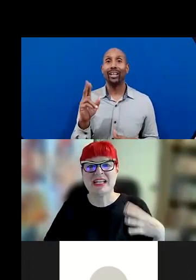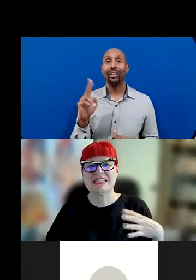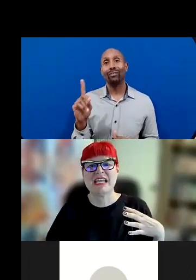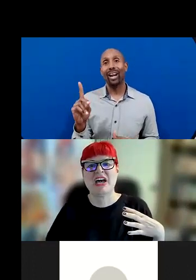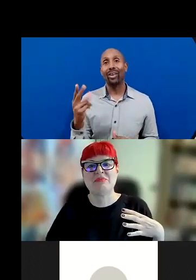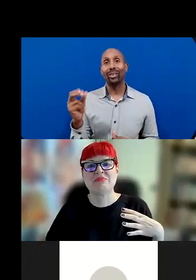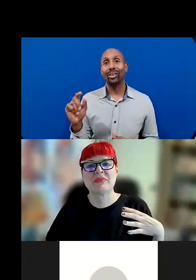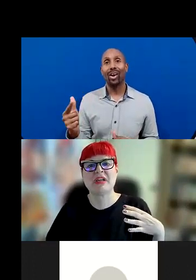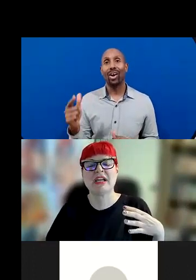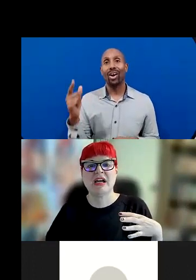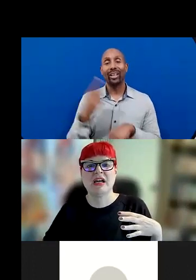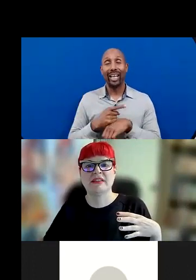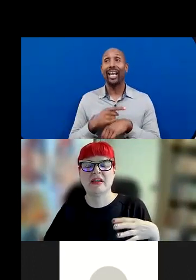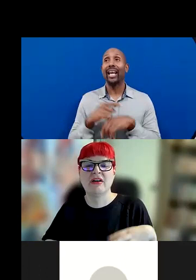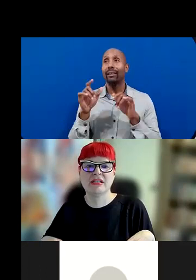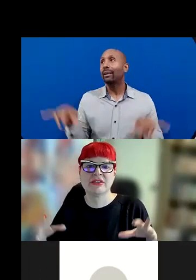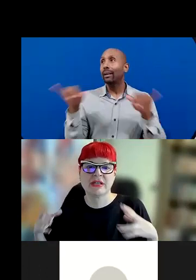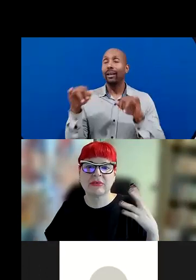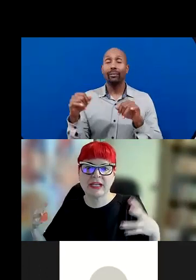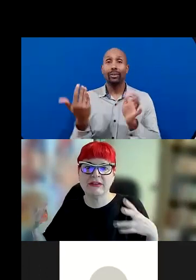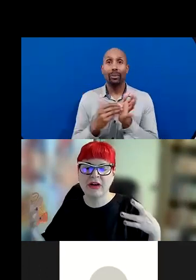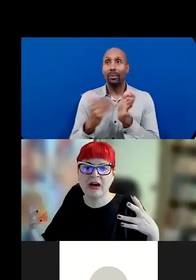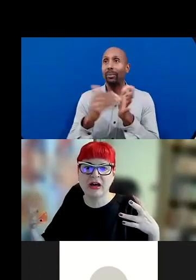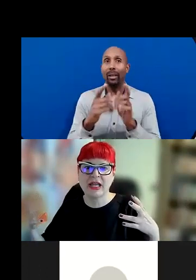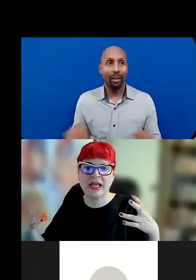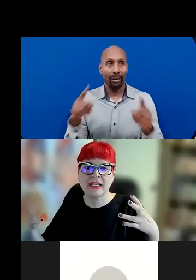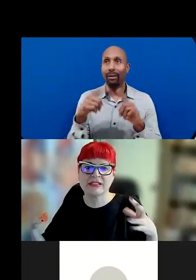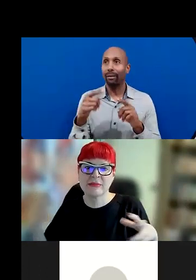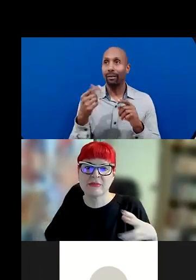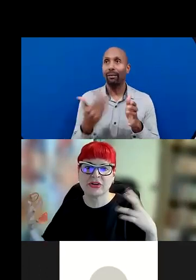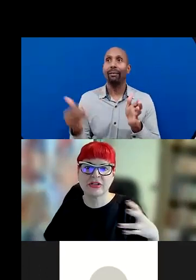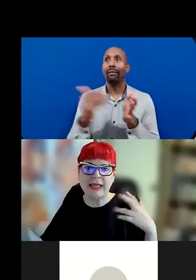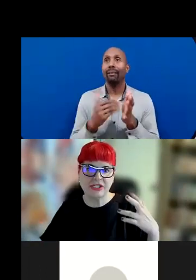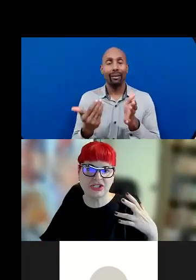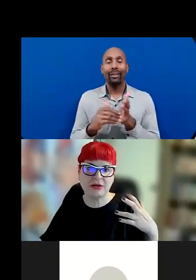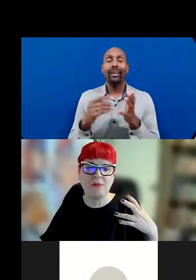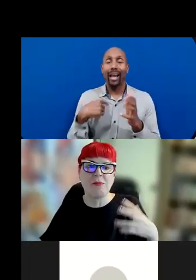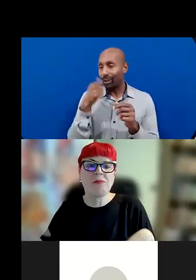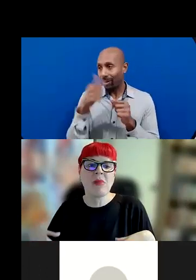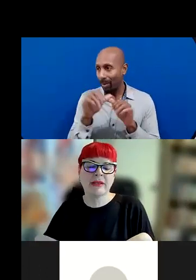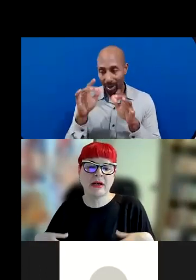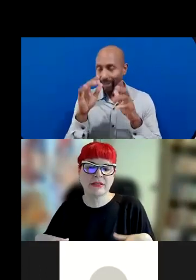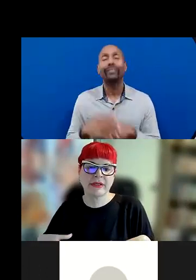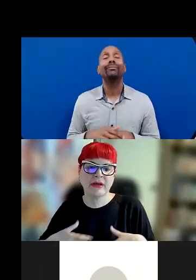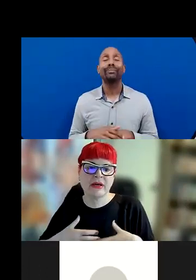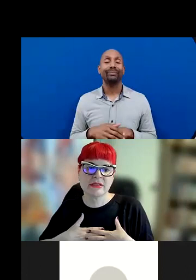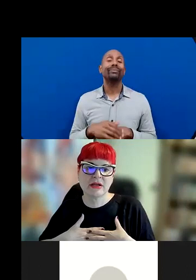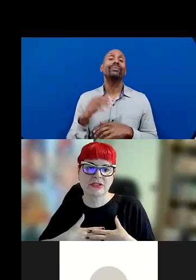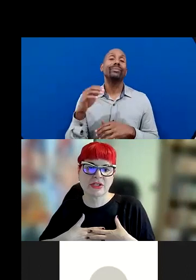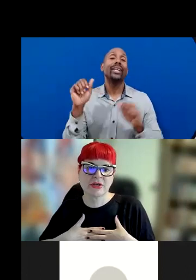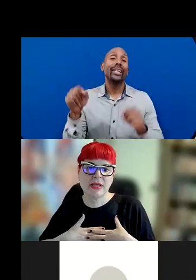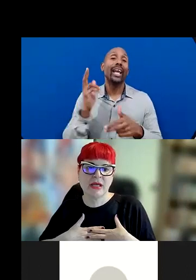different. It's like they call it sort of like a brain fog, and it's similar to dementia. It also can